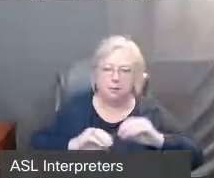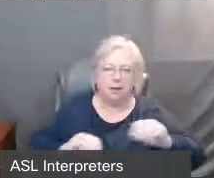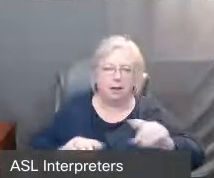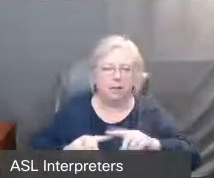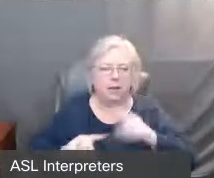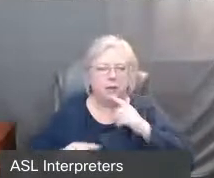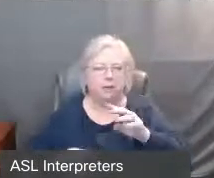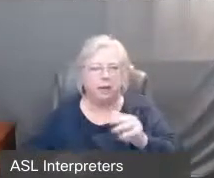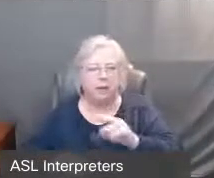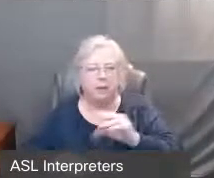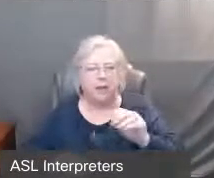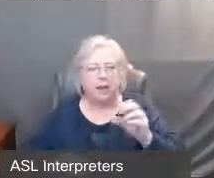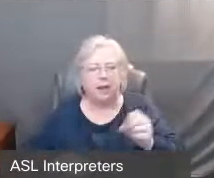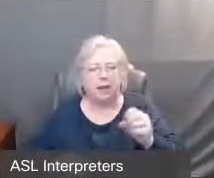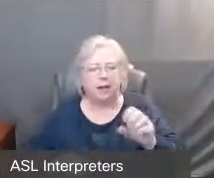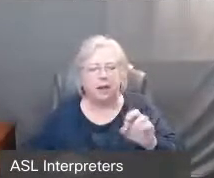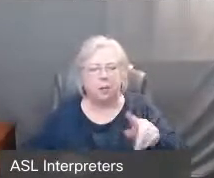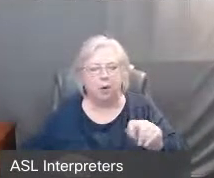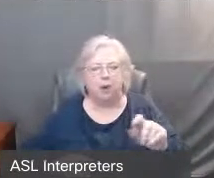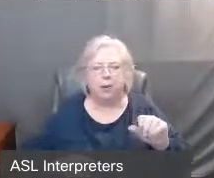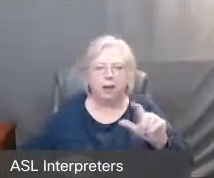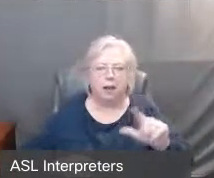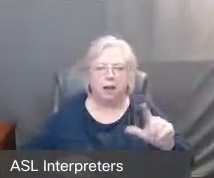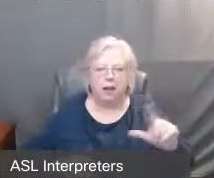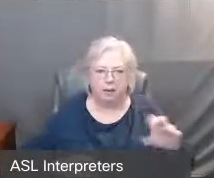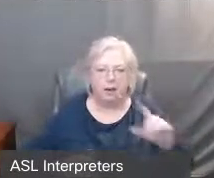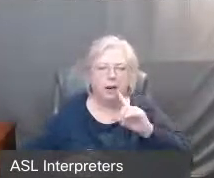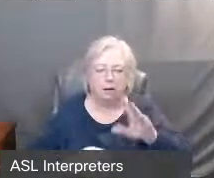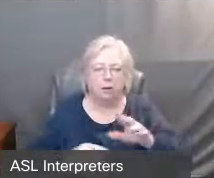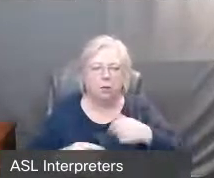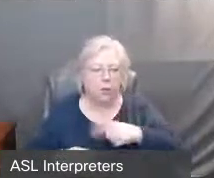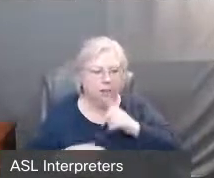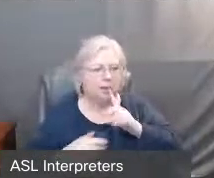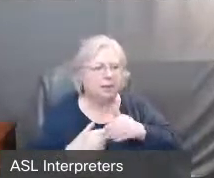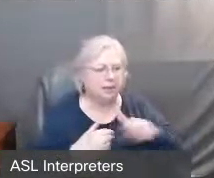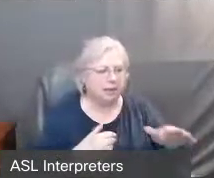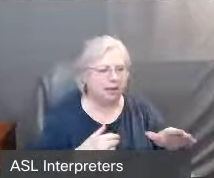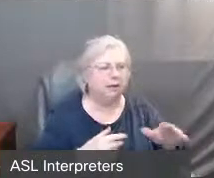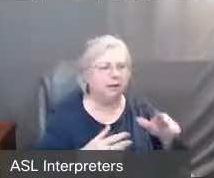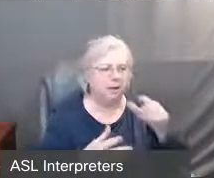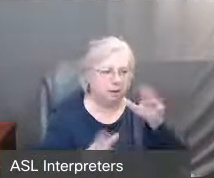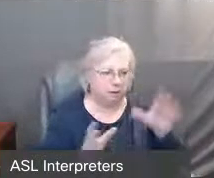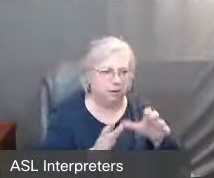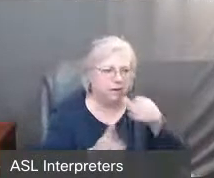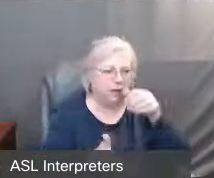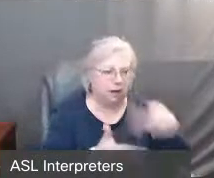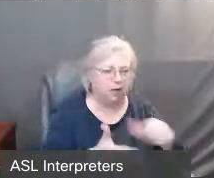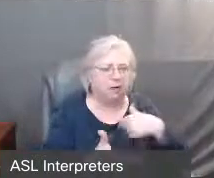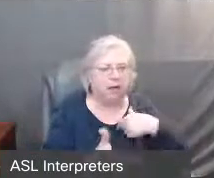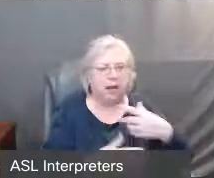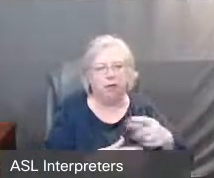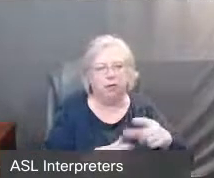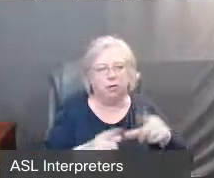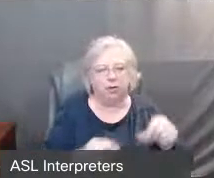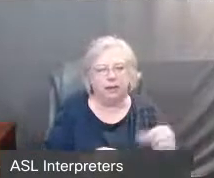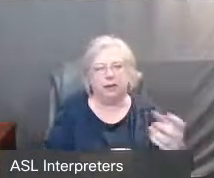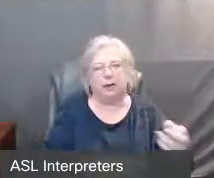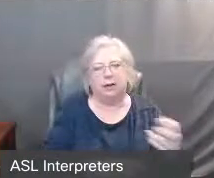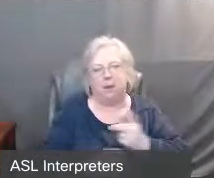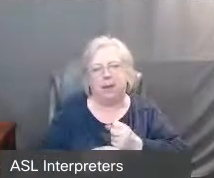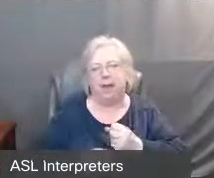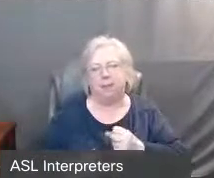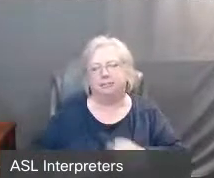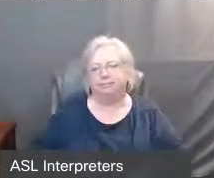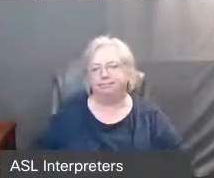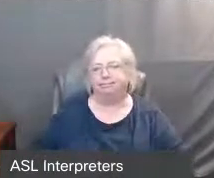M&S Apartments LLC. It did get sent out. We do have the certified mail receipt of